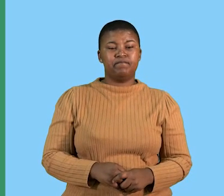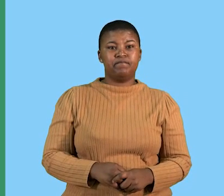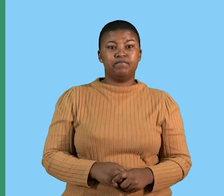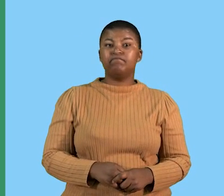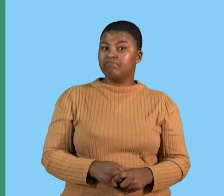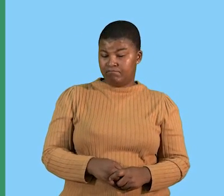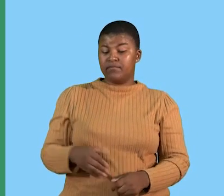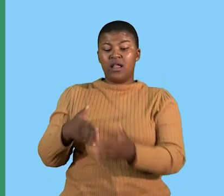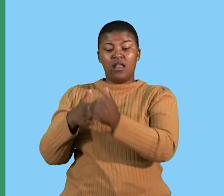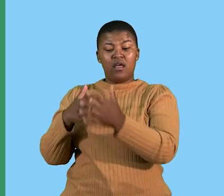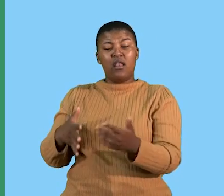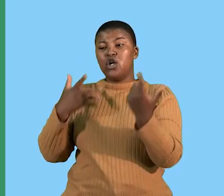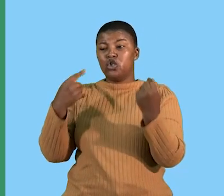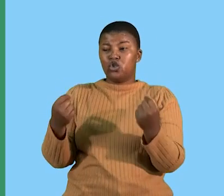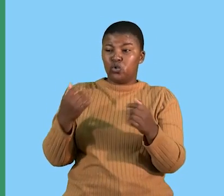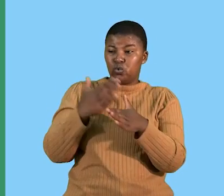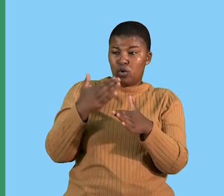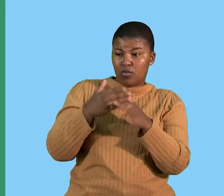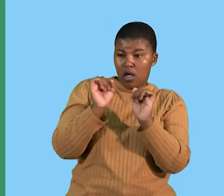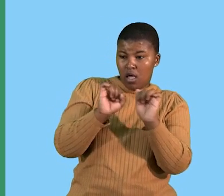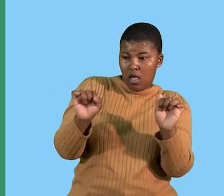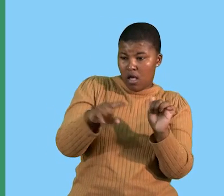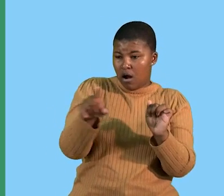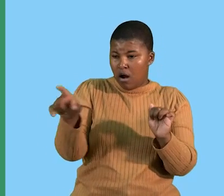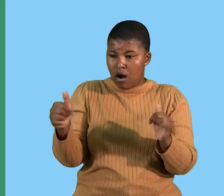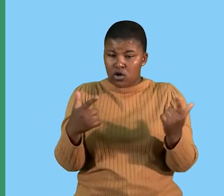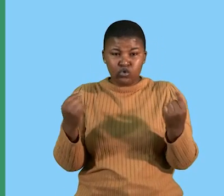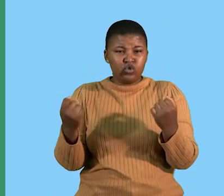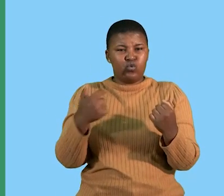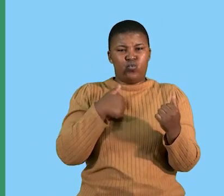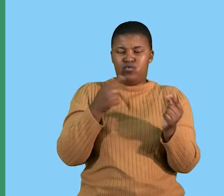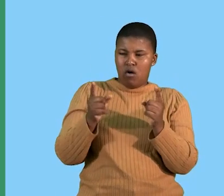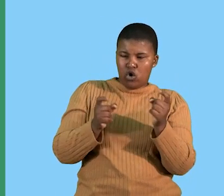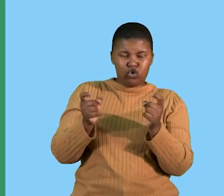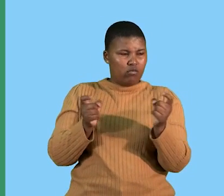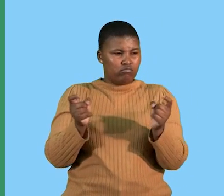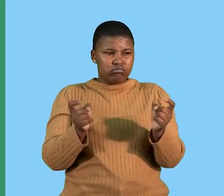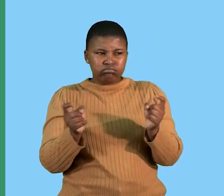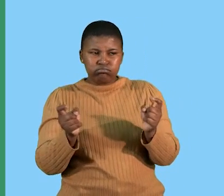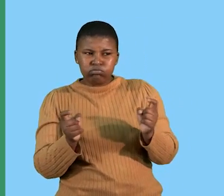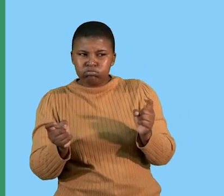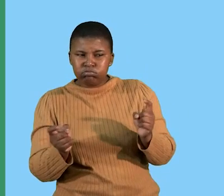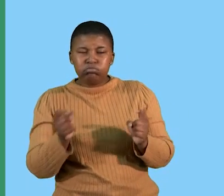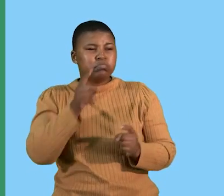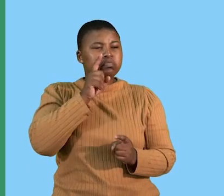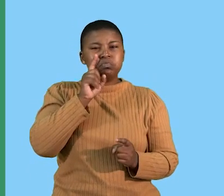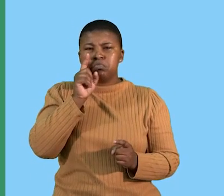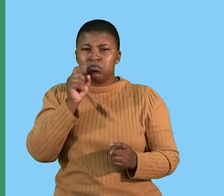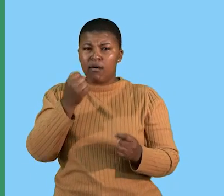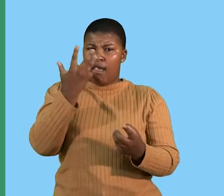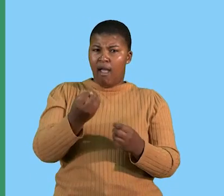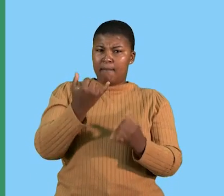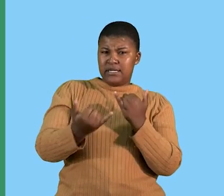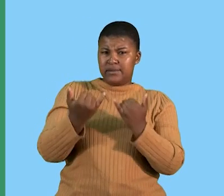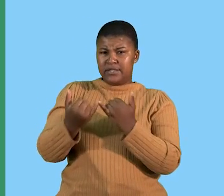are then doing their tasks, we will control. So we will see, is there any maybe mistakes being made? And